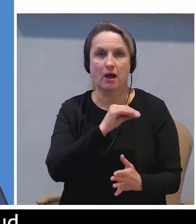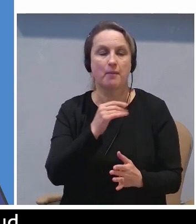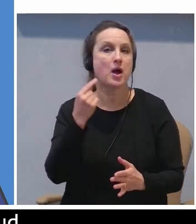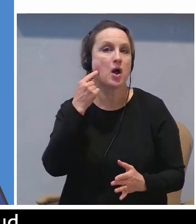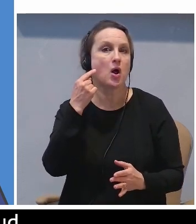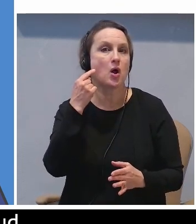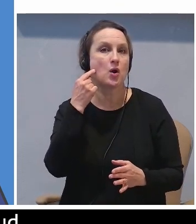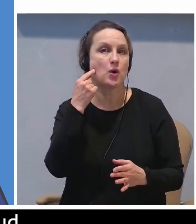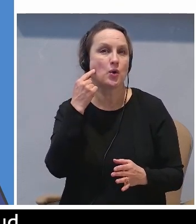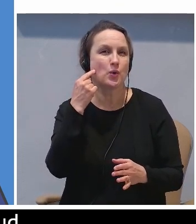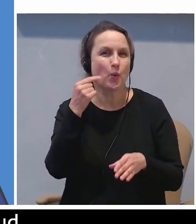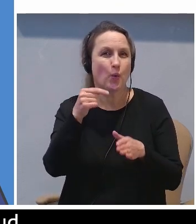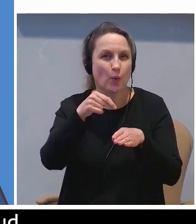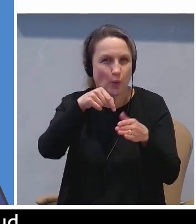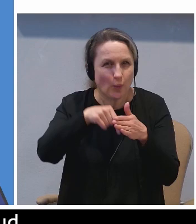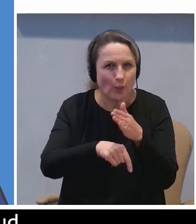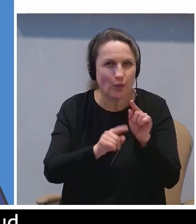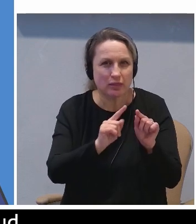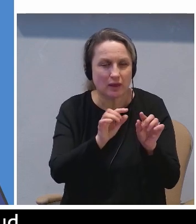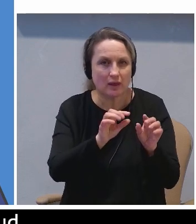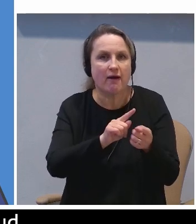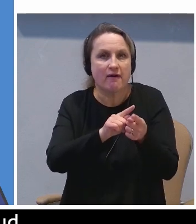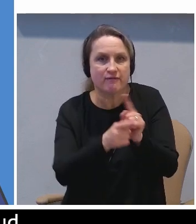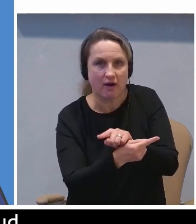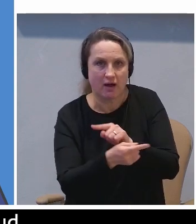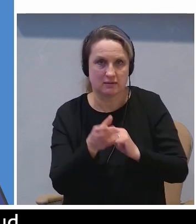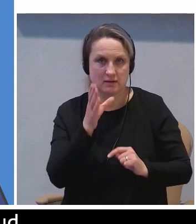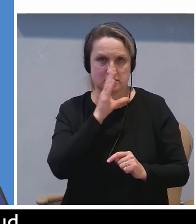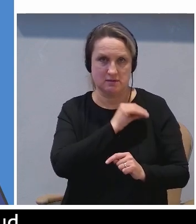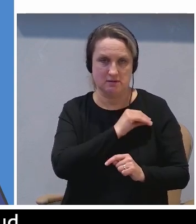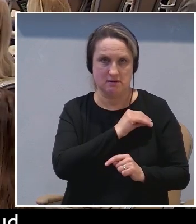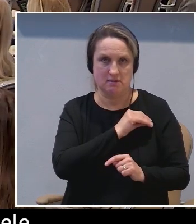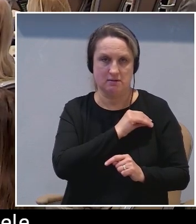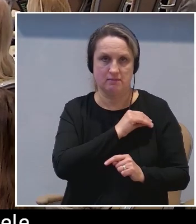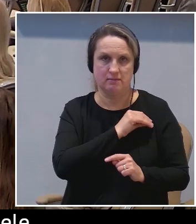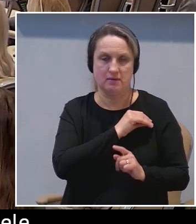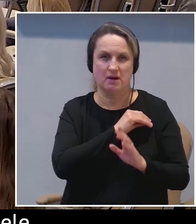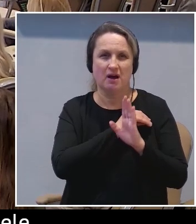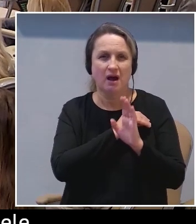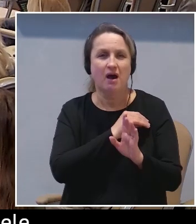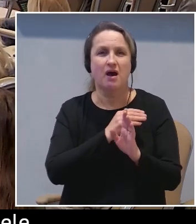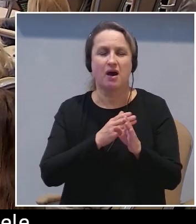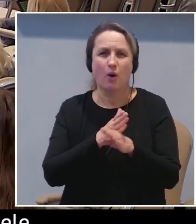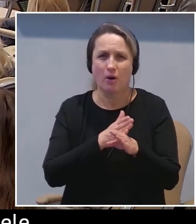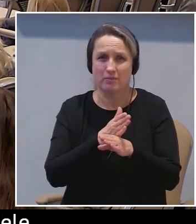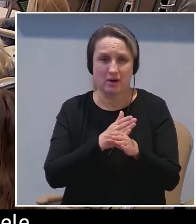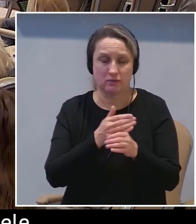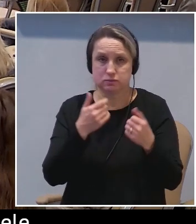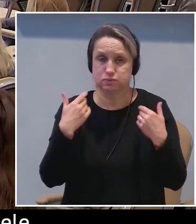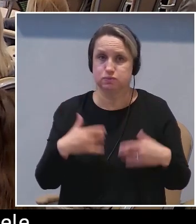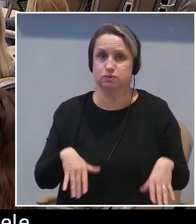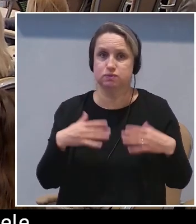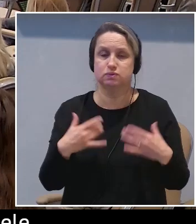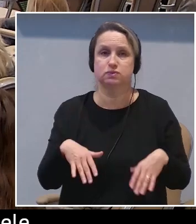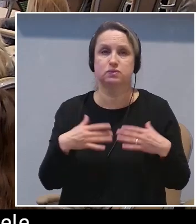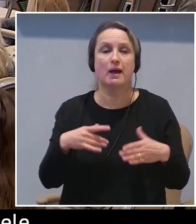And välja so in the vahetada. future, Ja we see want aga to be on able to ränk do these ja treatments eesmärk without on having to do a tulevikus bone marrow transplant. So I'm